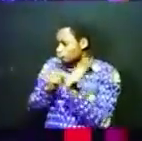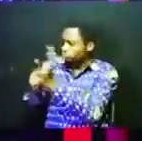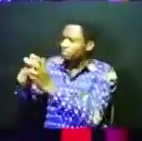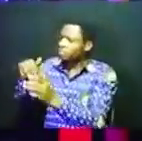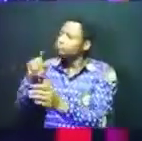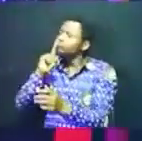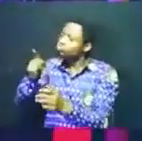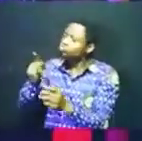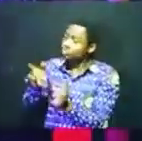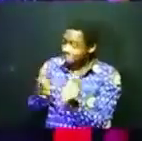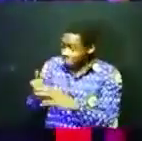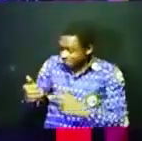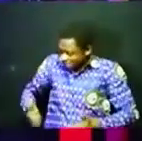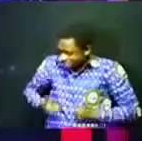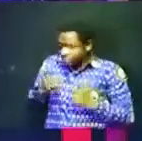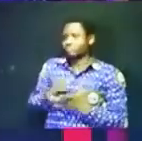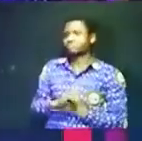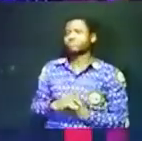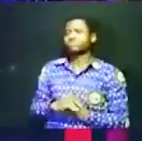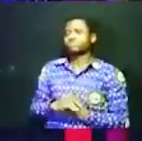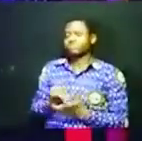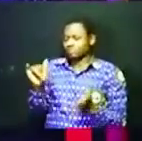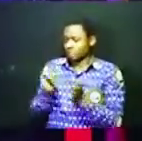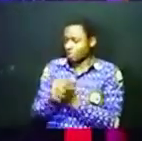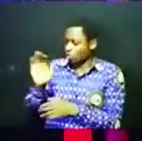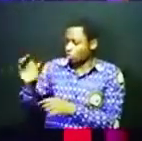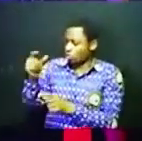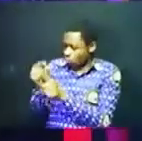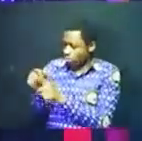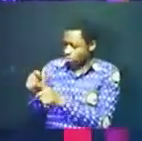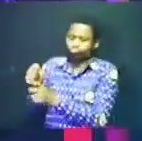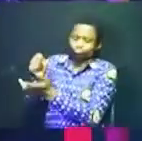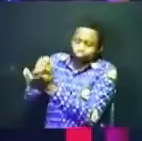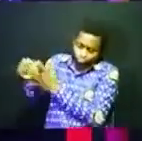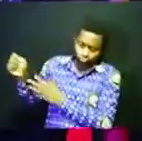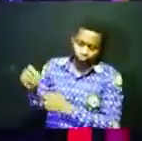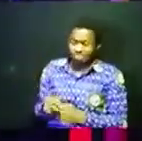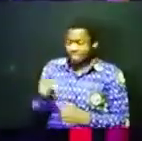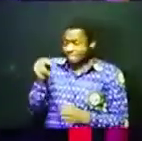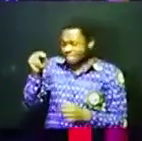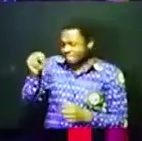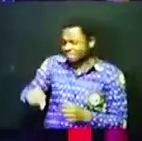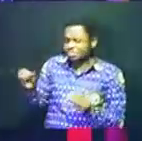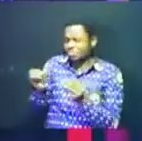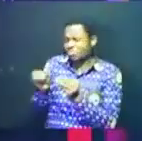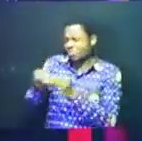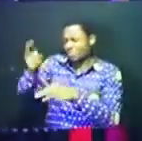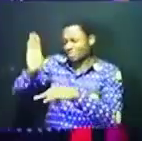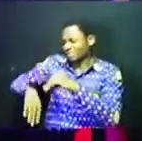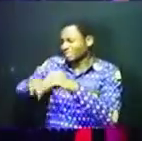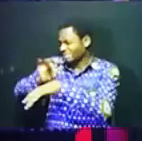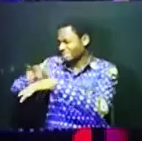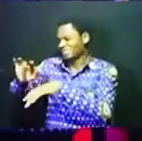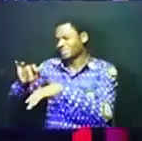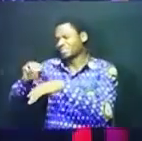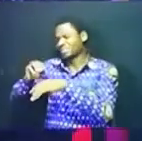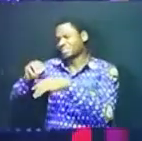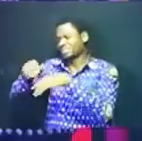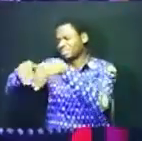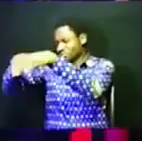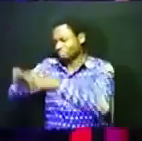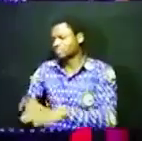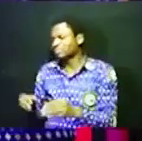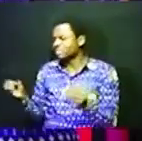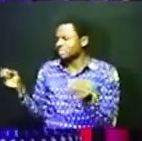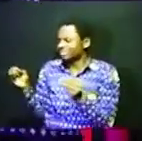that his word is true. Now, as I see in your brief before, I because we're not so dear tree, we are